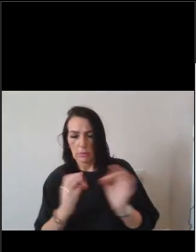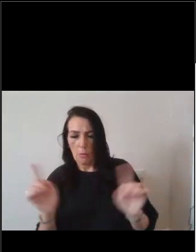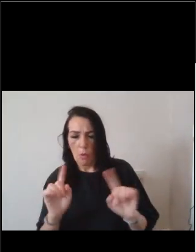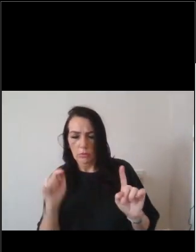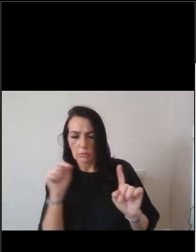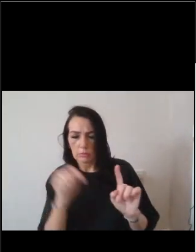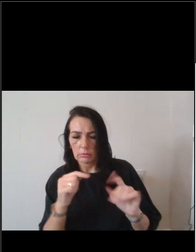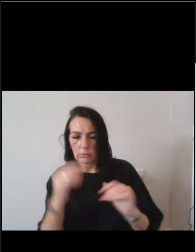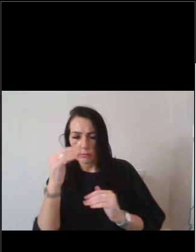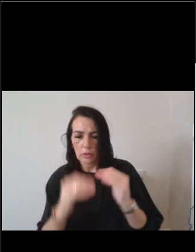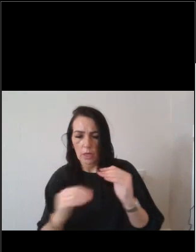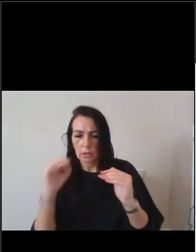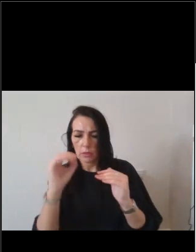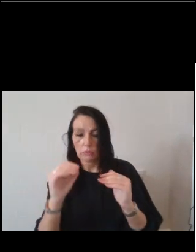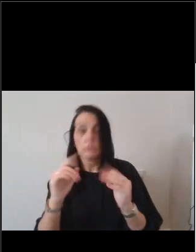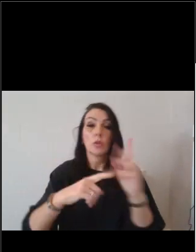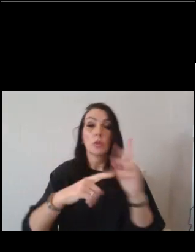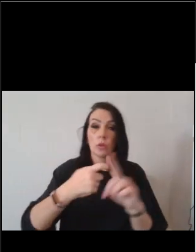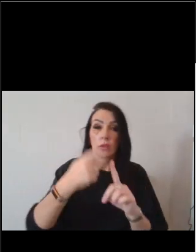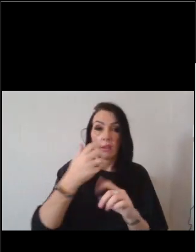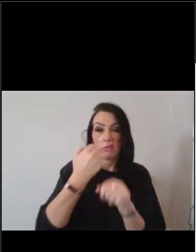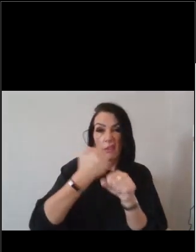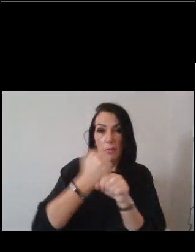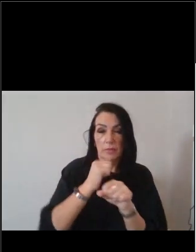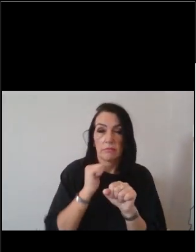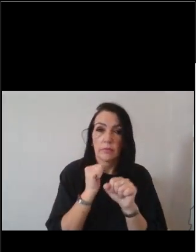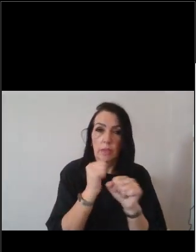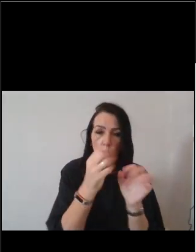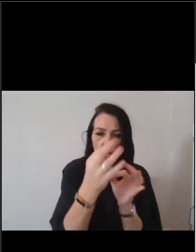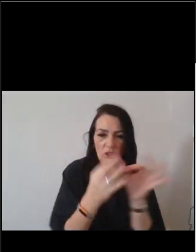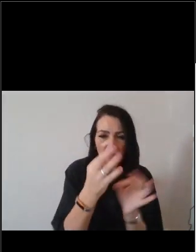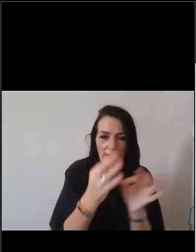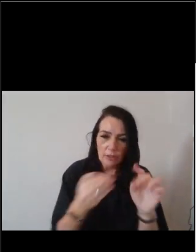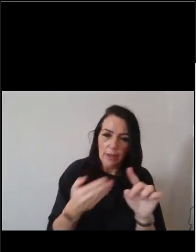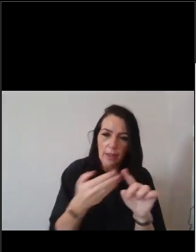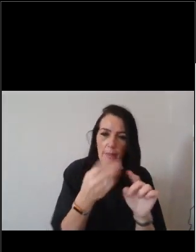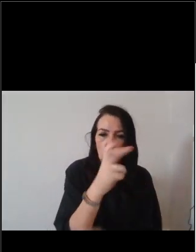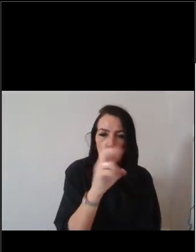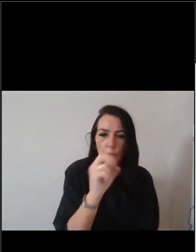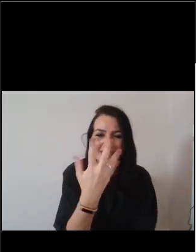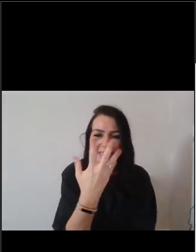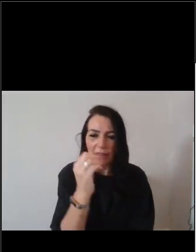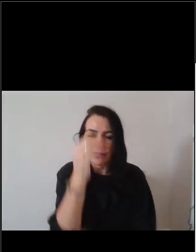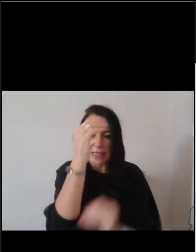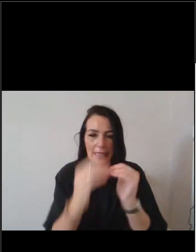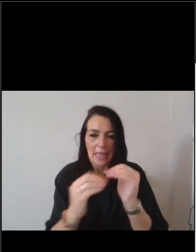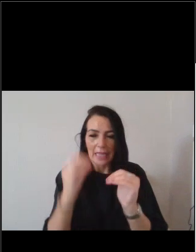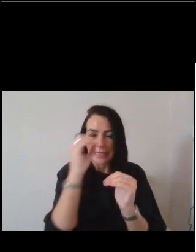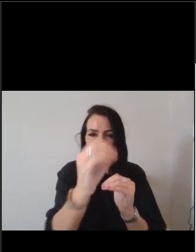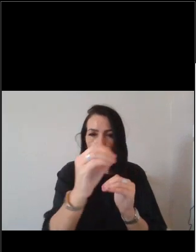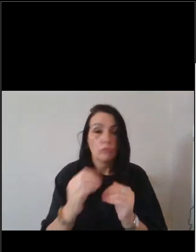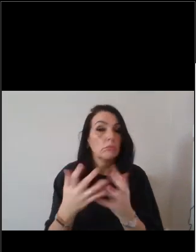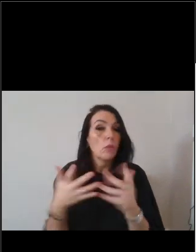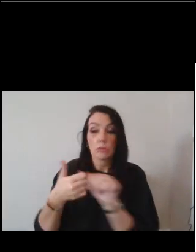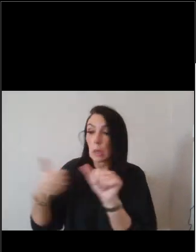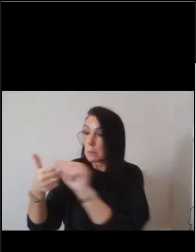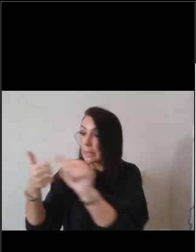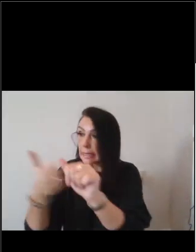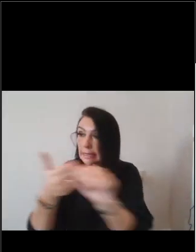Indeed, the UK government has a strategy and target for net zero by 2050. Many companies, governments